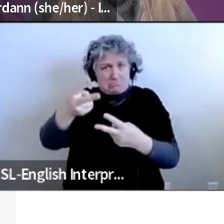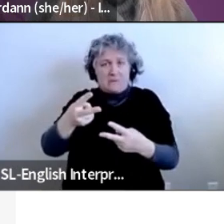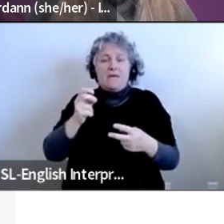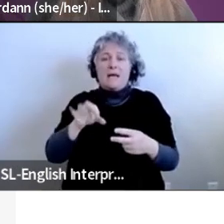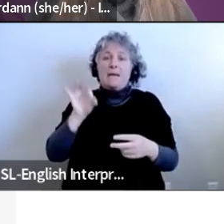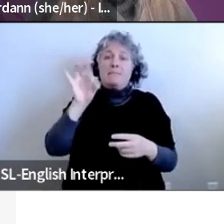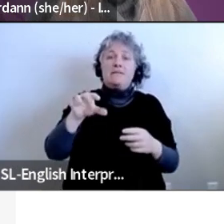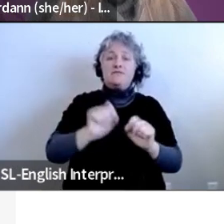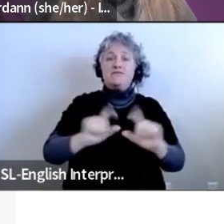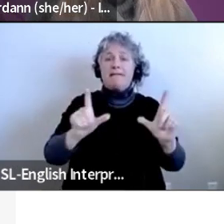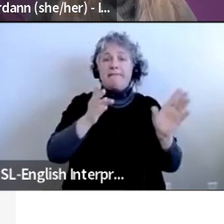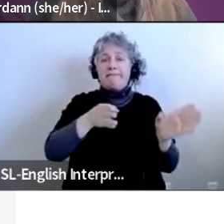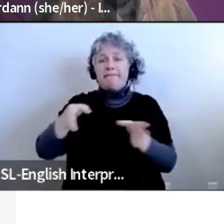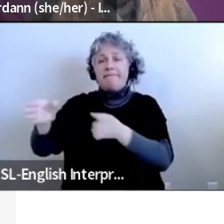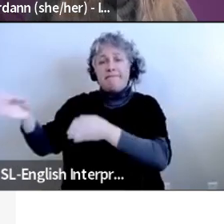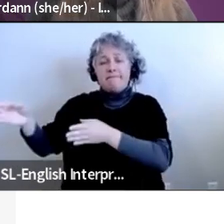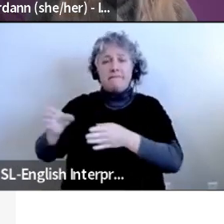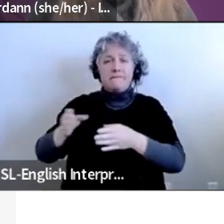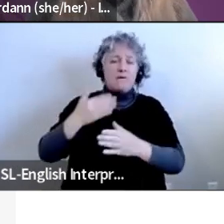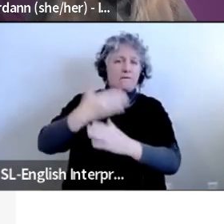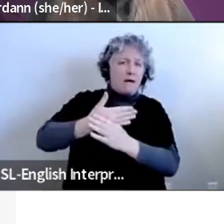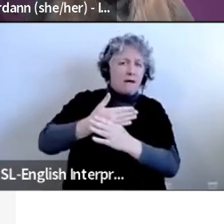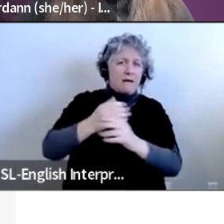deck or a individual file.